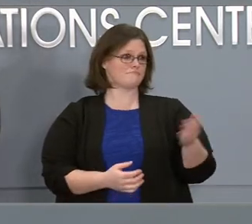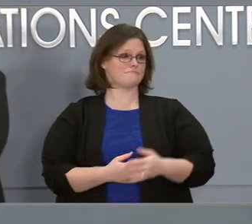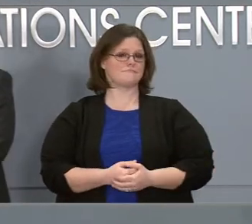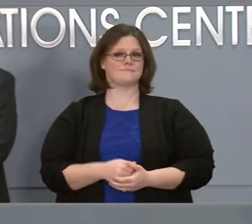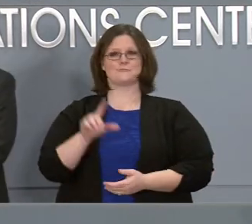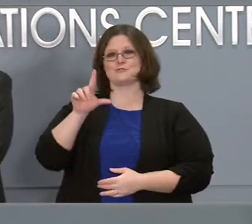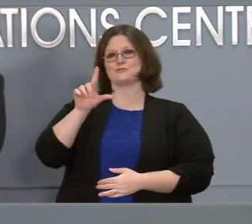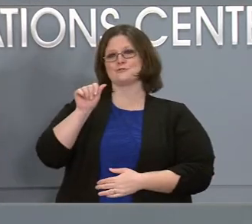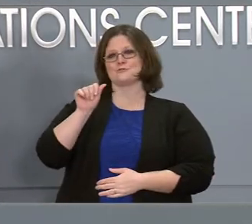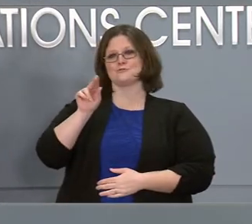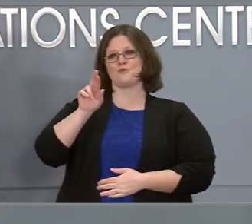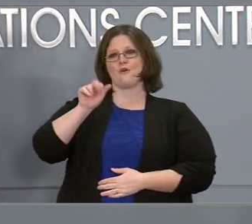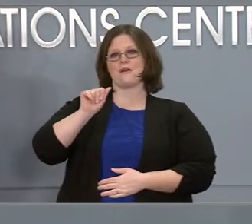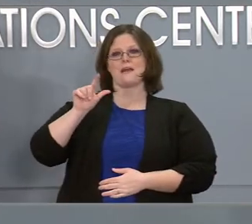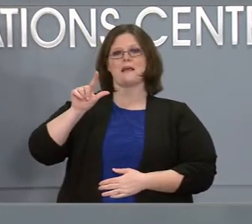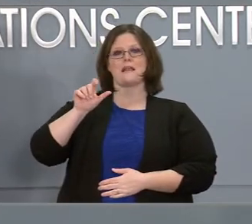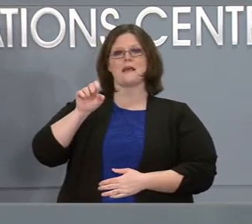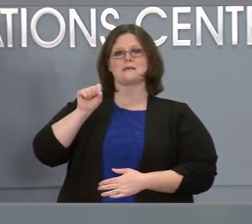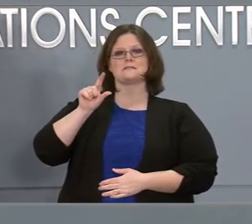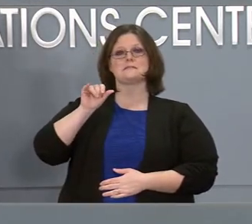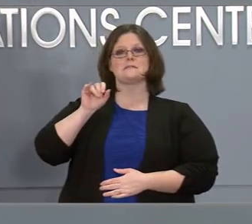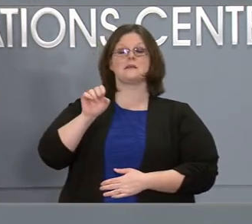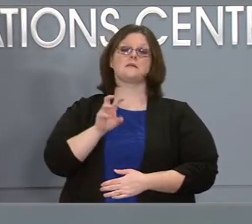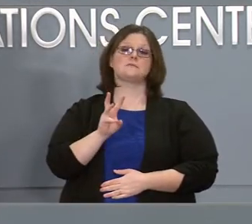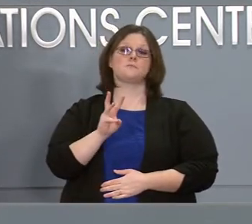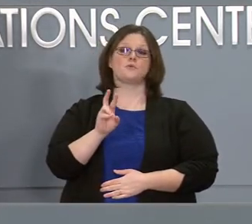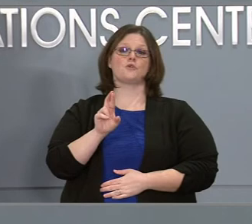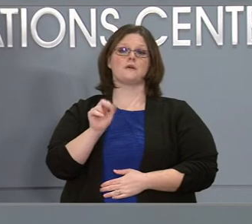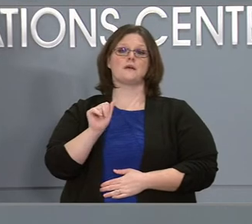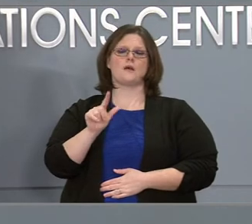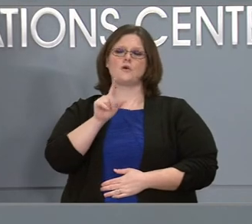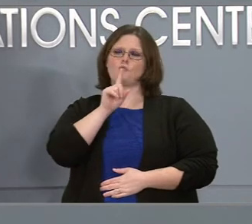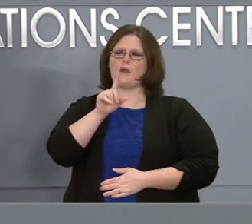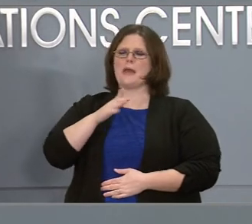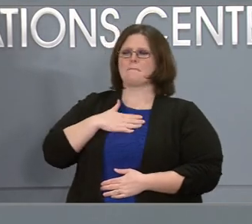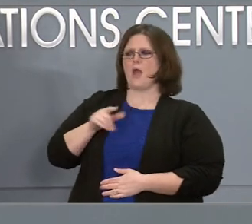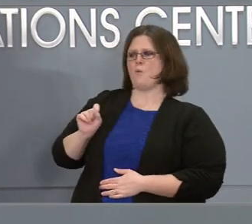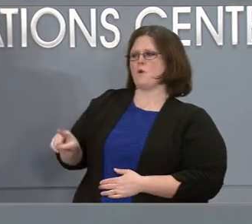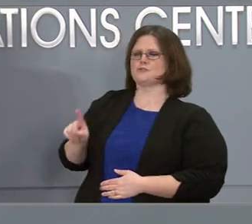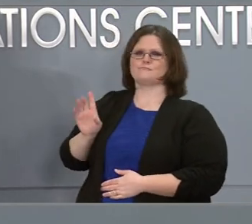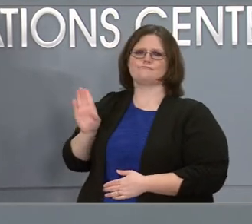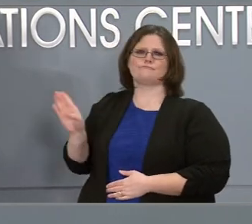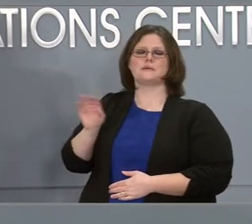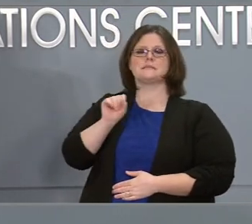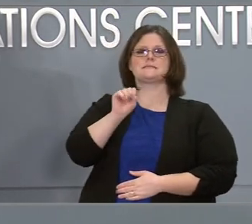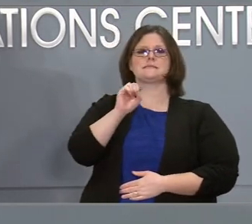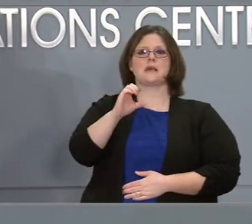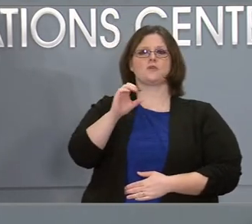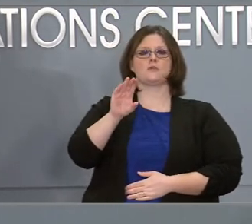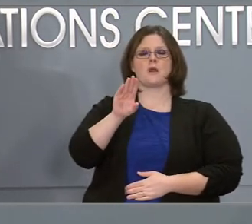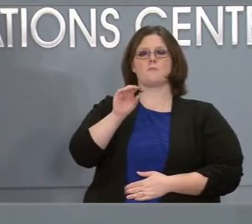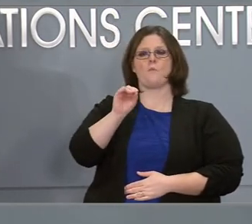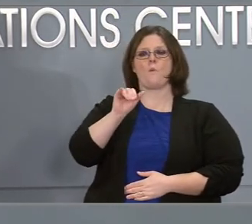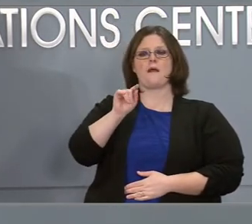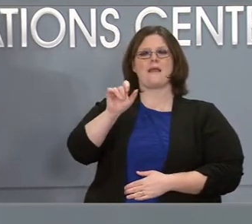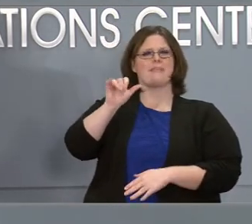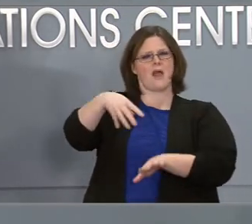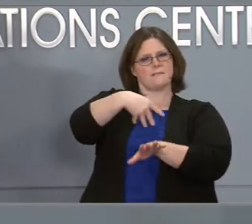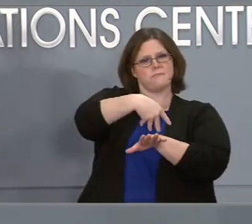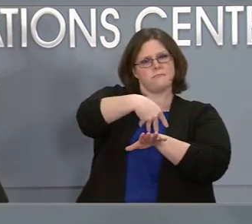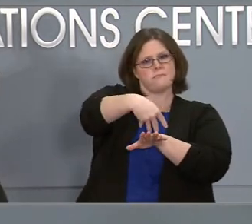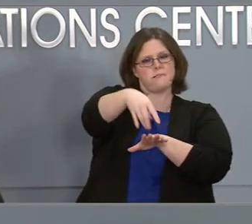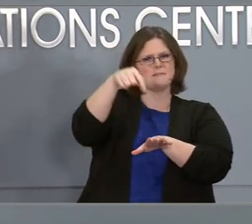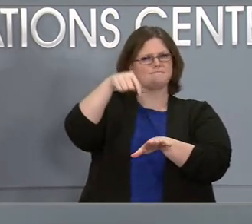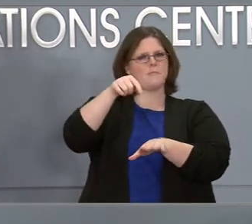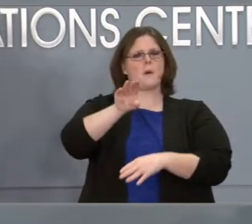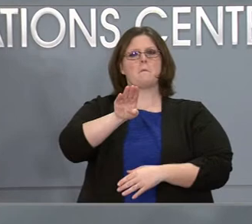Laura? Laura Leslie with WRAL. So I guess my question is really for Secretary Boyette. It has to do with the brining, because we had initially been told